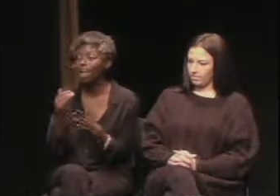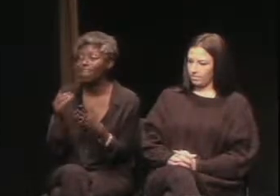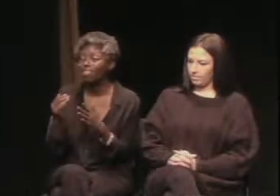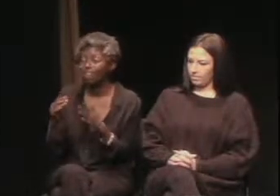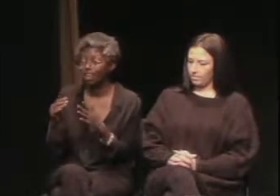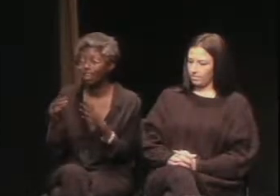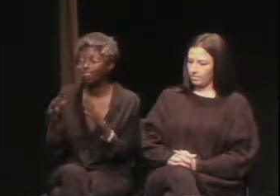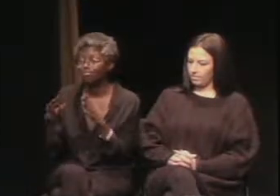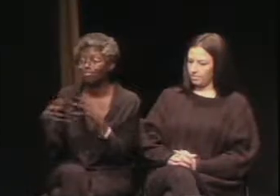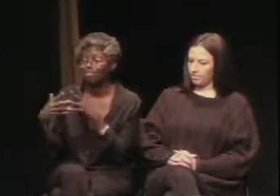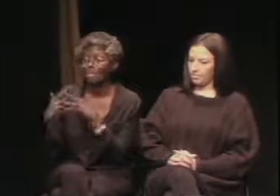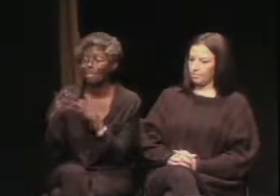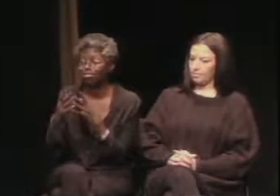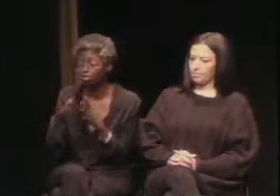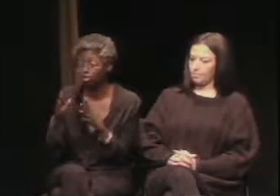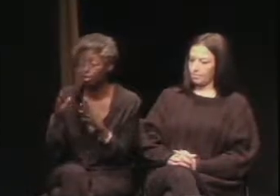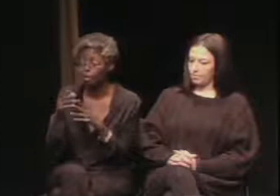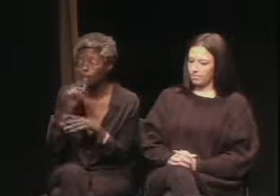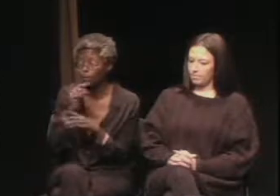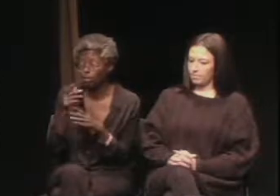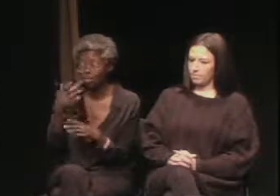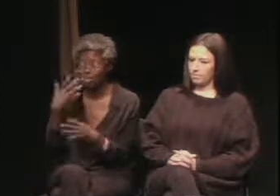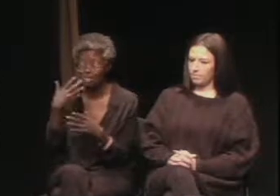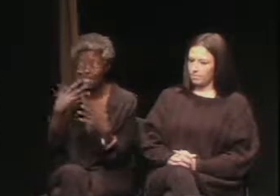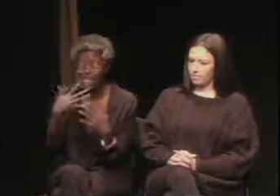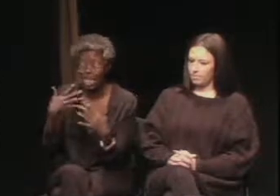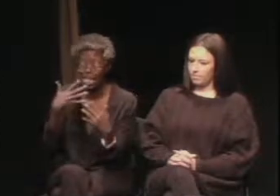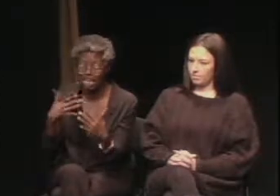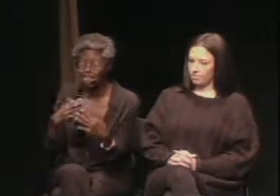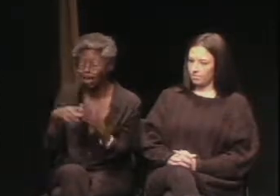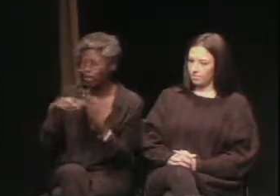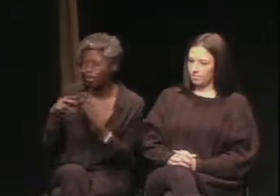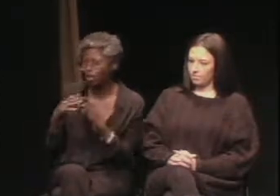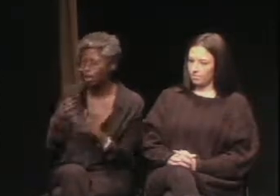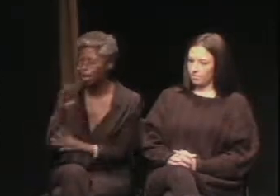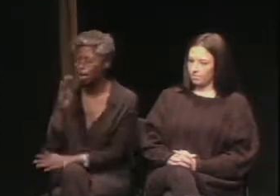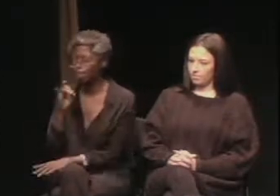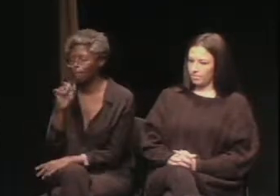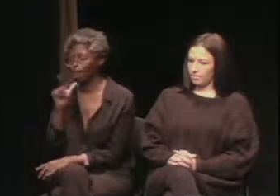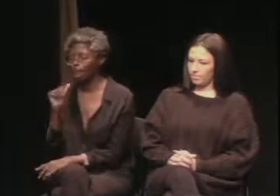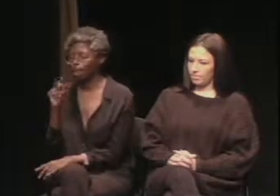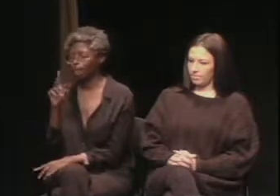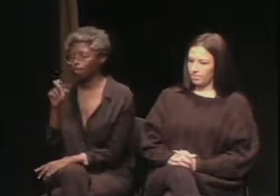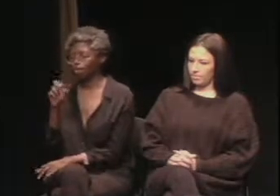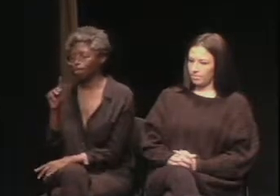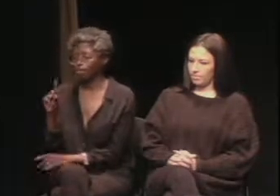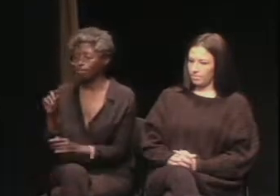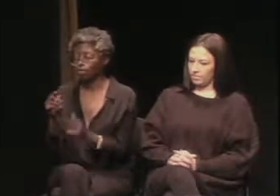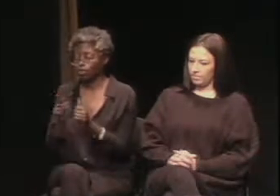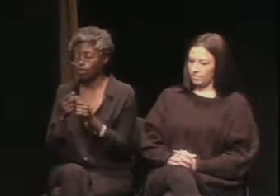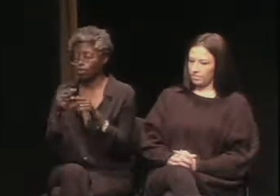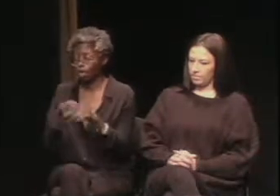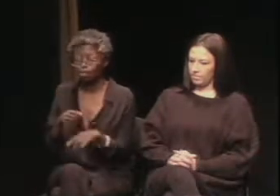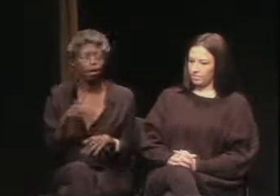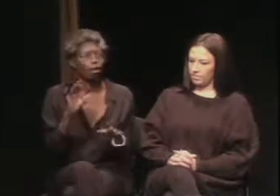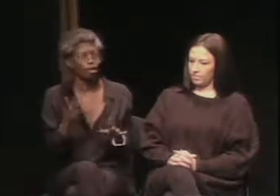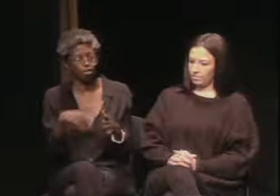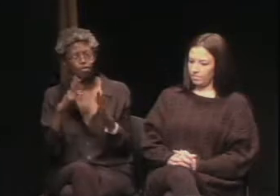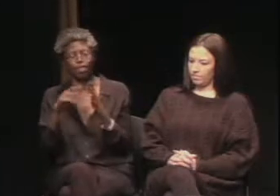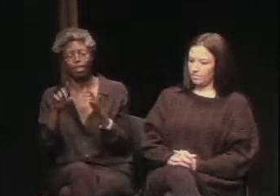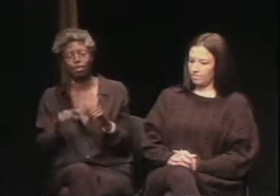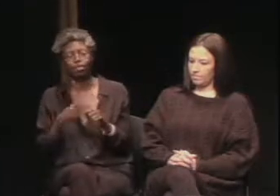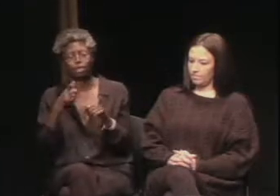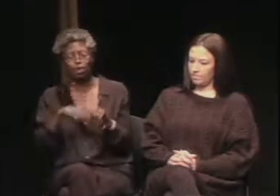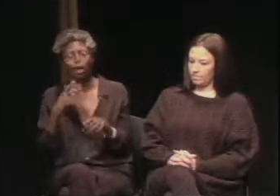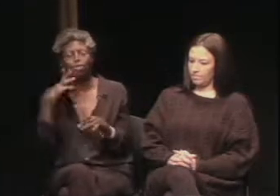starting with Maya, and then it was starting, but then I remember reading Beloved for the first time. But that was like a whole, that was like another step. I remember also reading